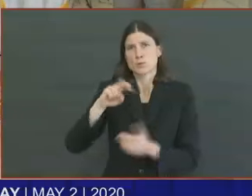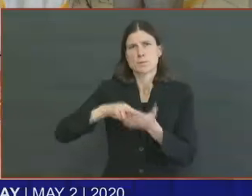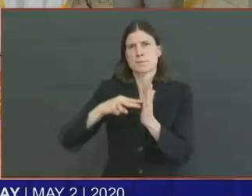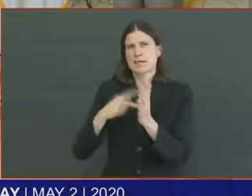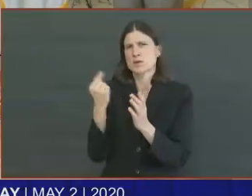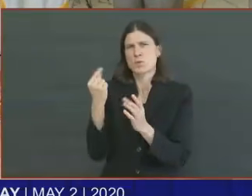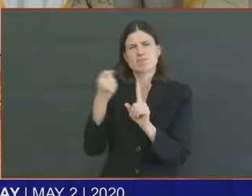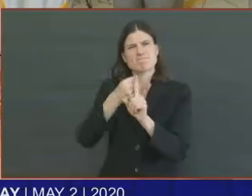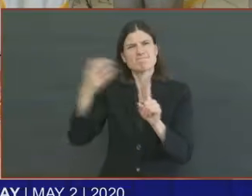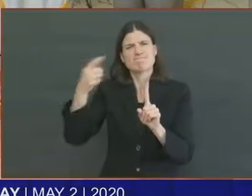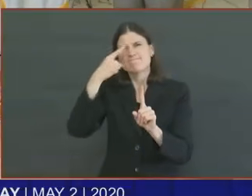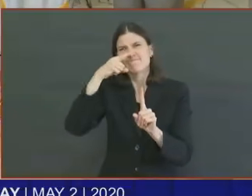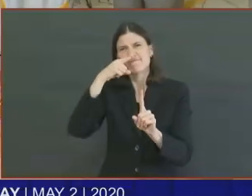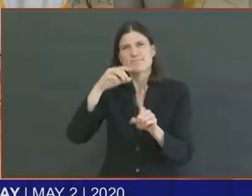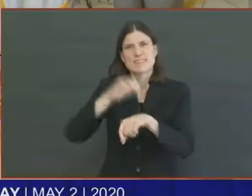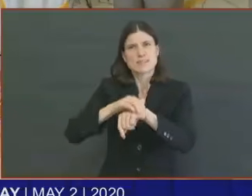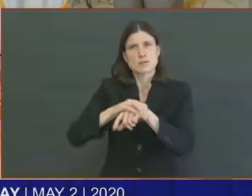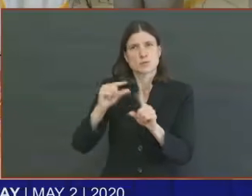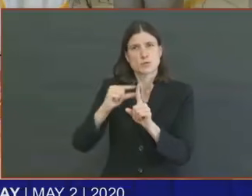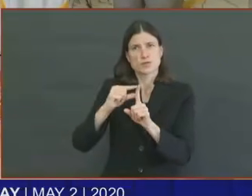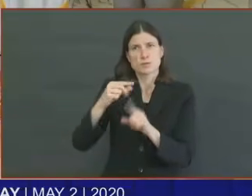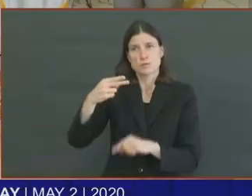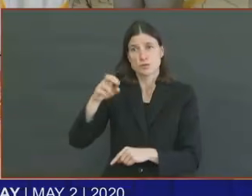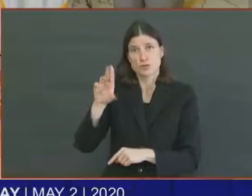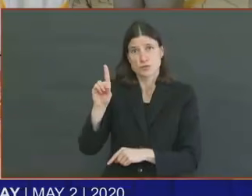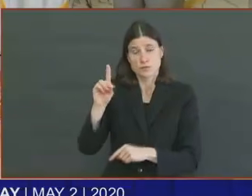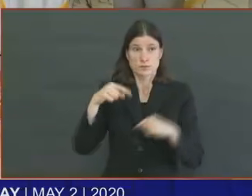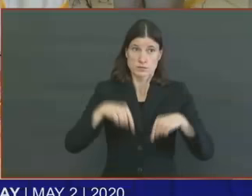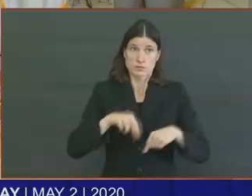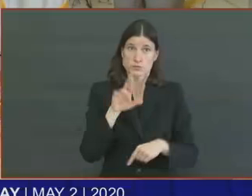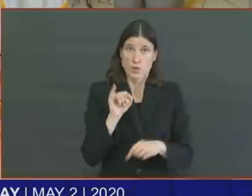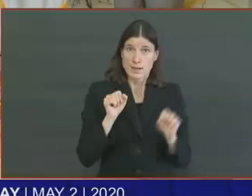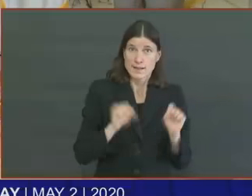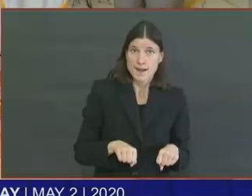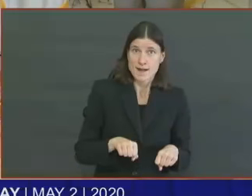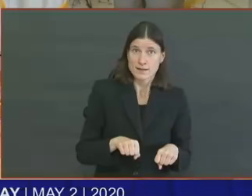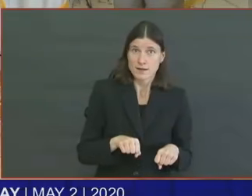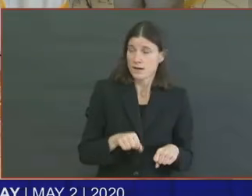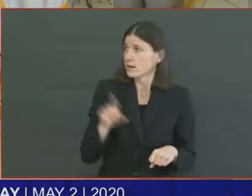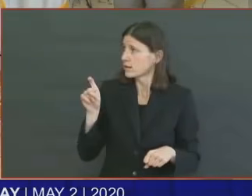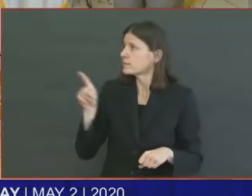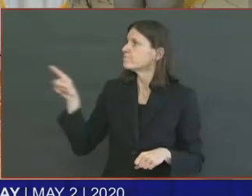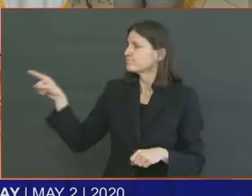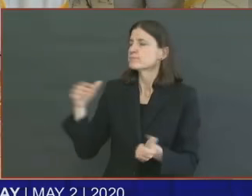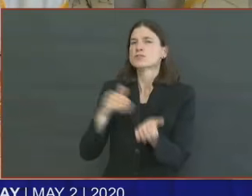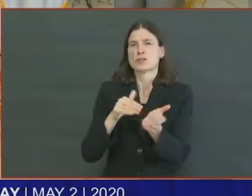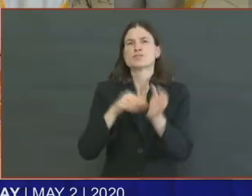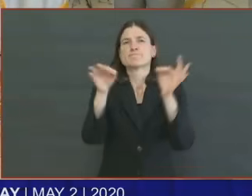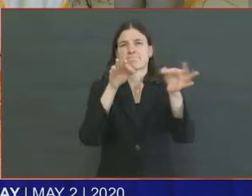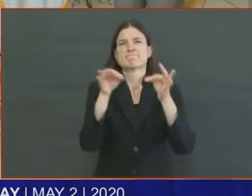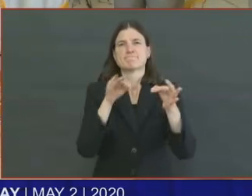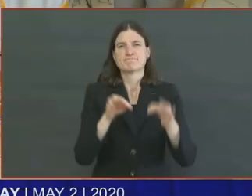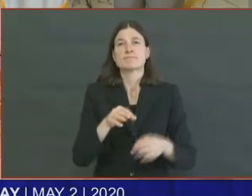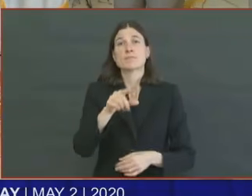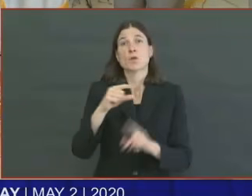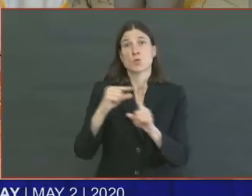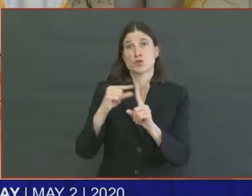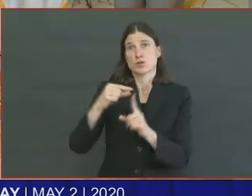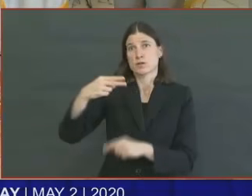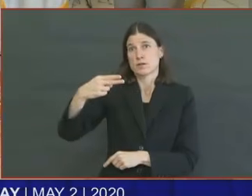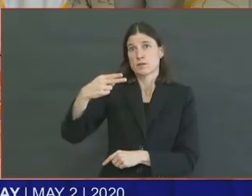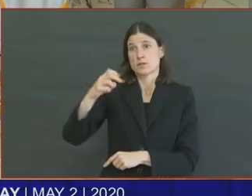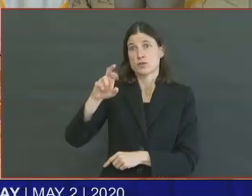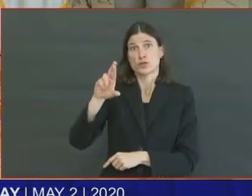that question, Tanya. Herd immunity refers to a large enough proportion of the